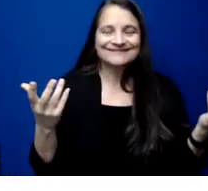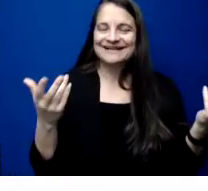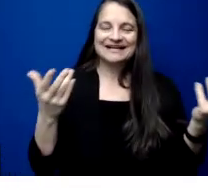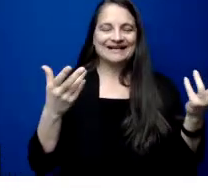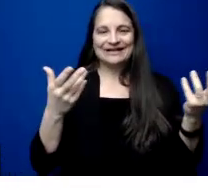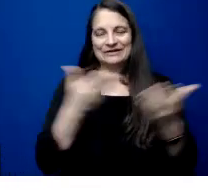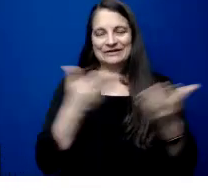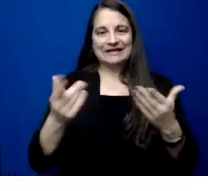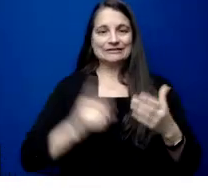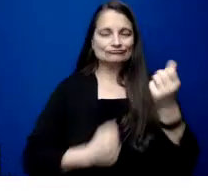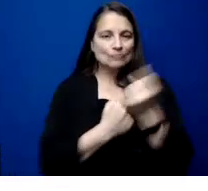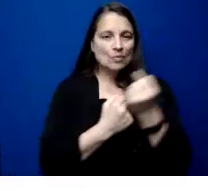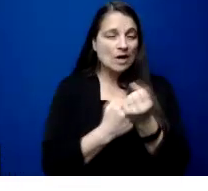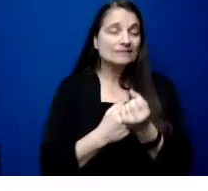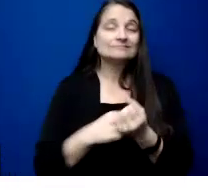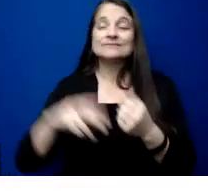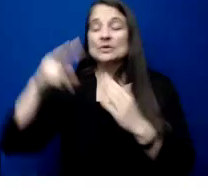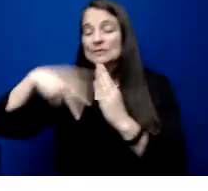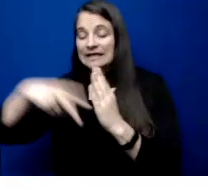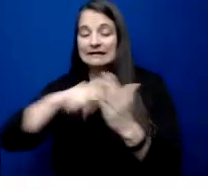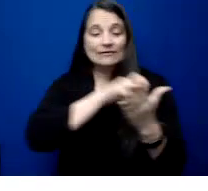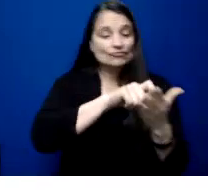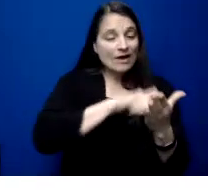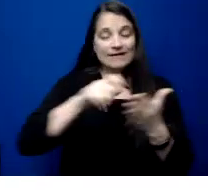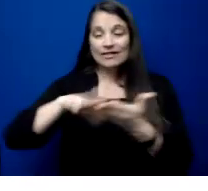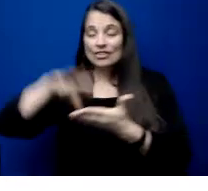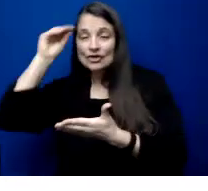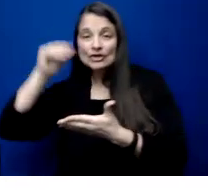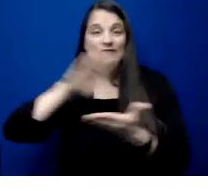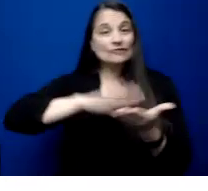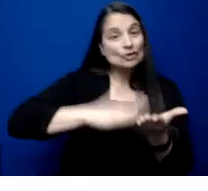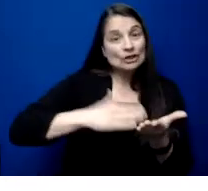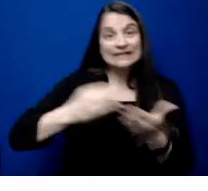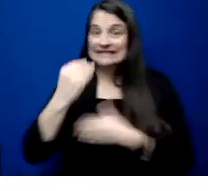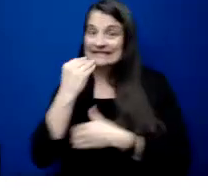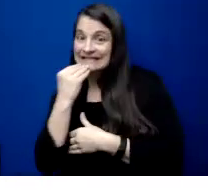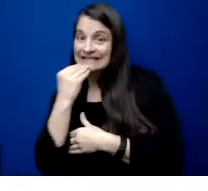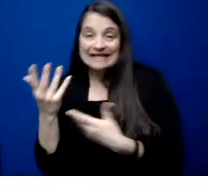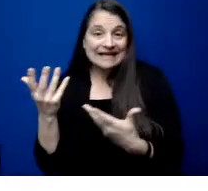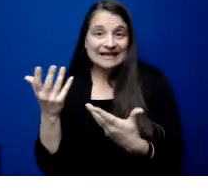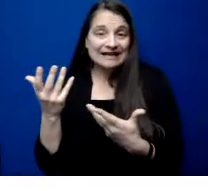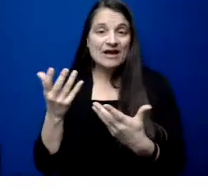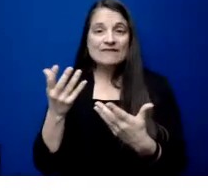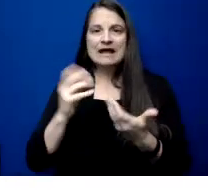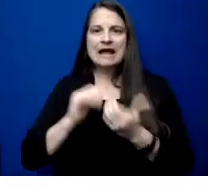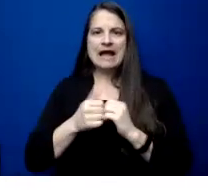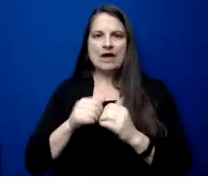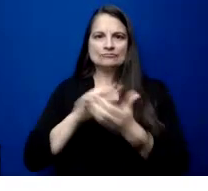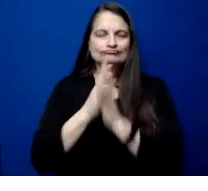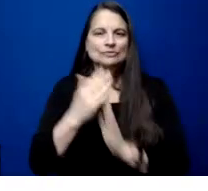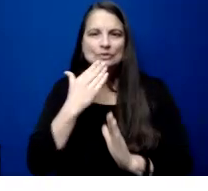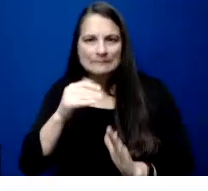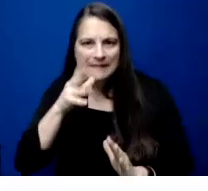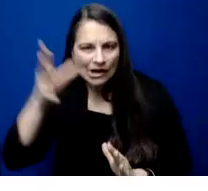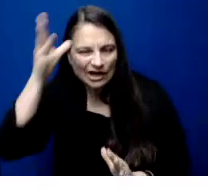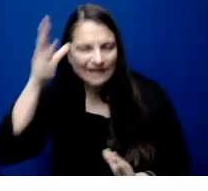support reading and writing and learning, AT for cooking and eating, for parenting, for all kinds of